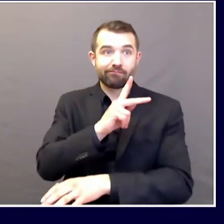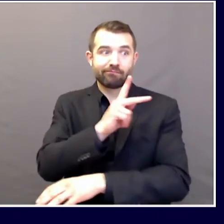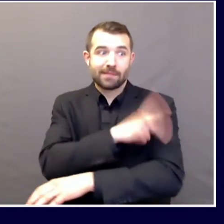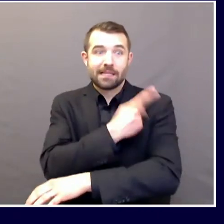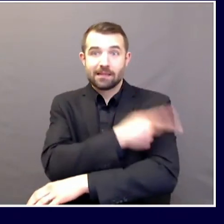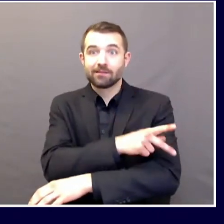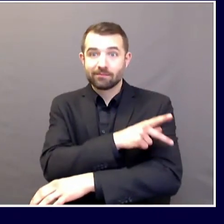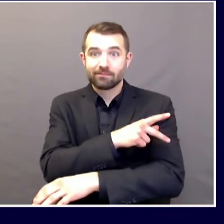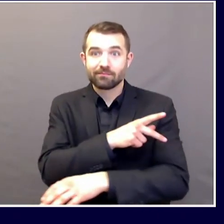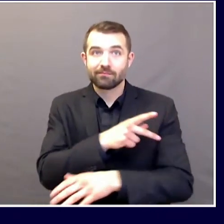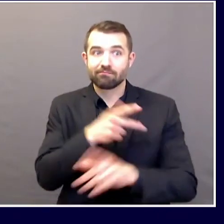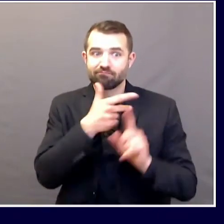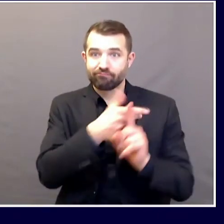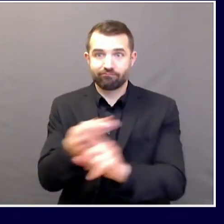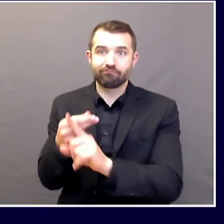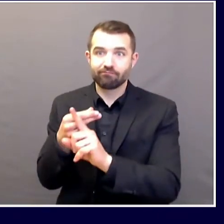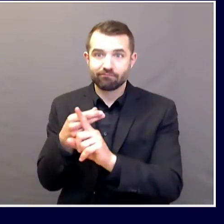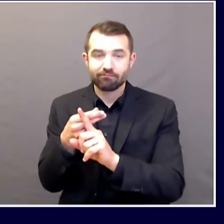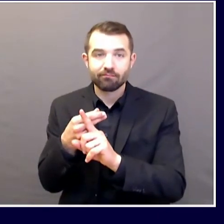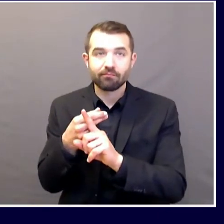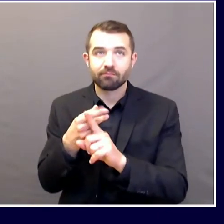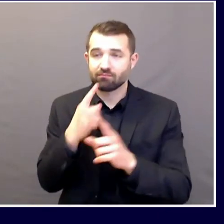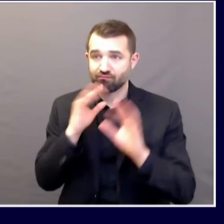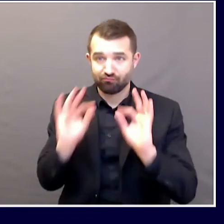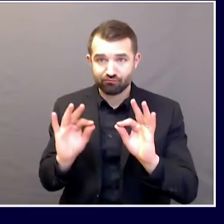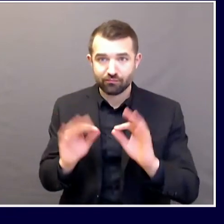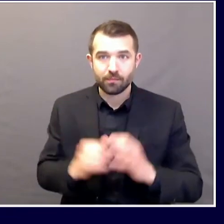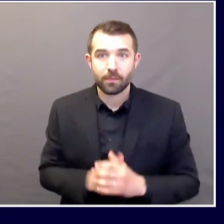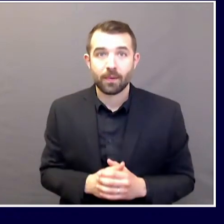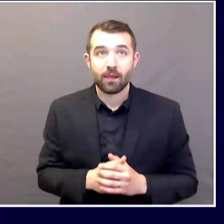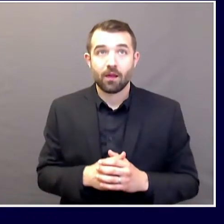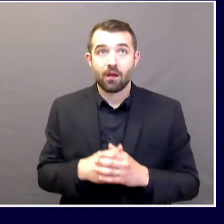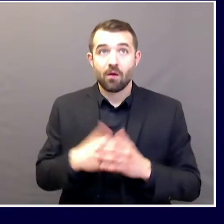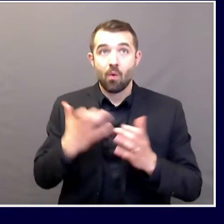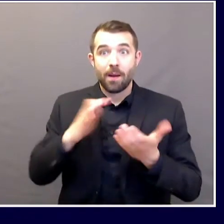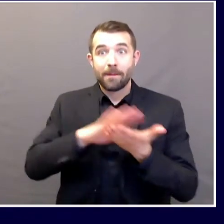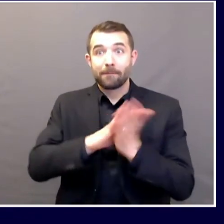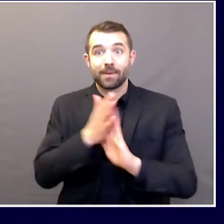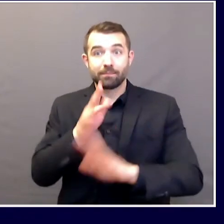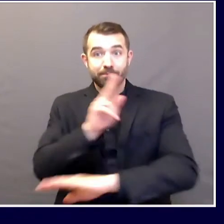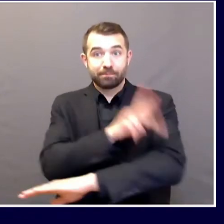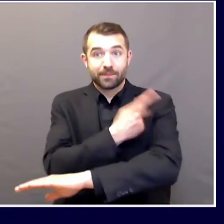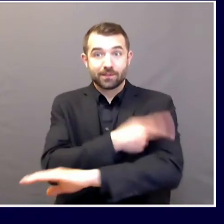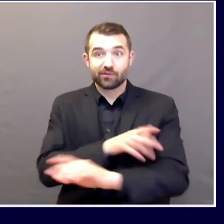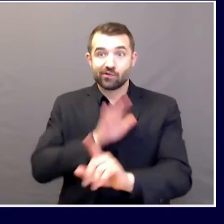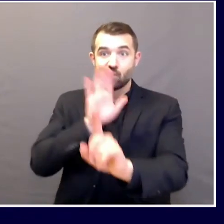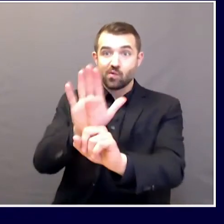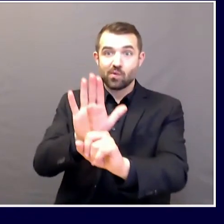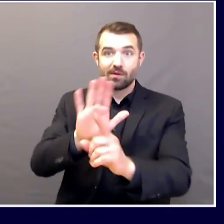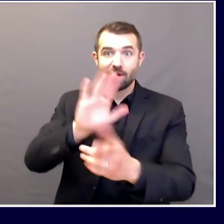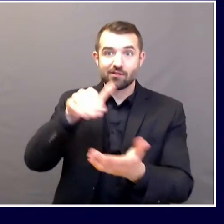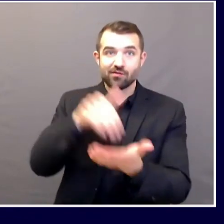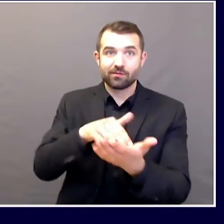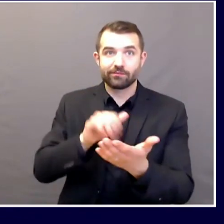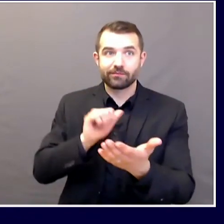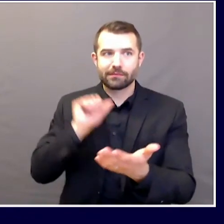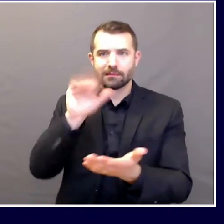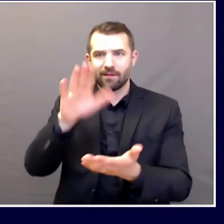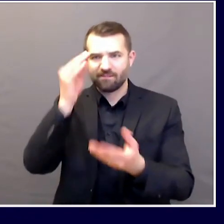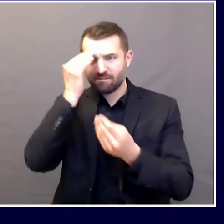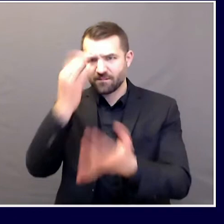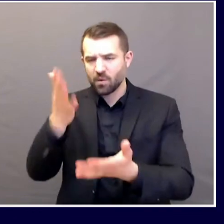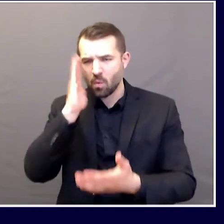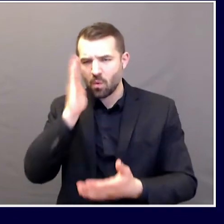an impossibility. And again, Chris, we'll get you some information around how to become a patient of an FQHC and what that